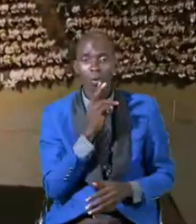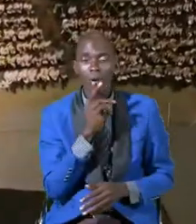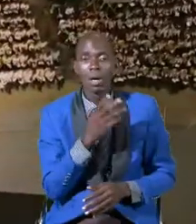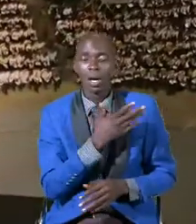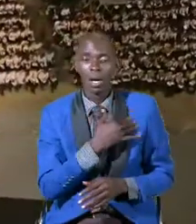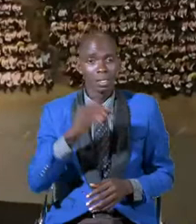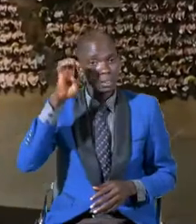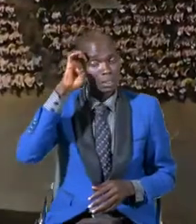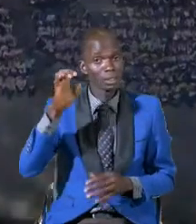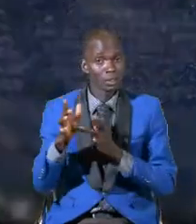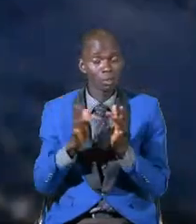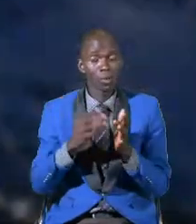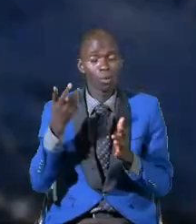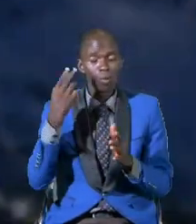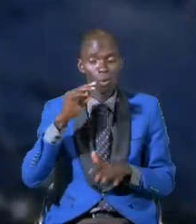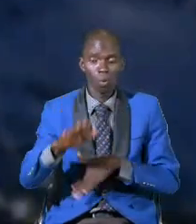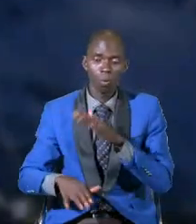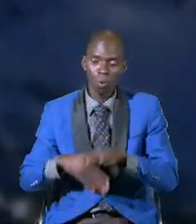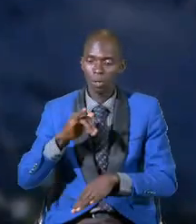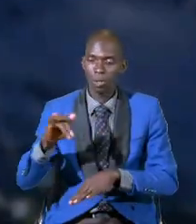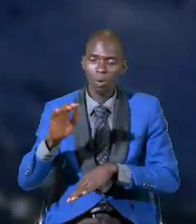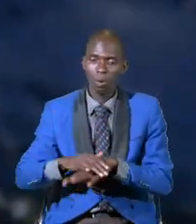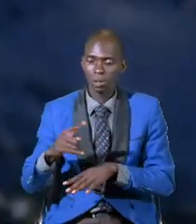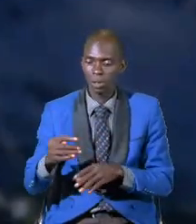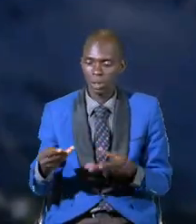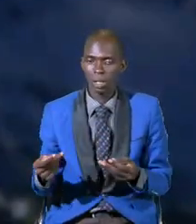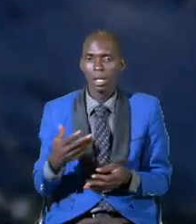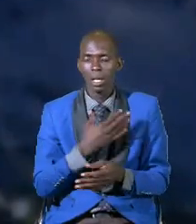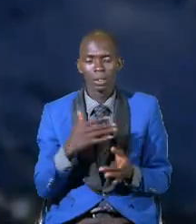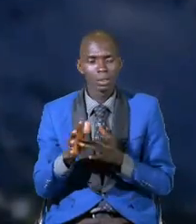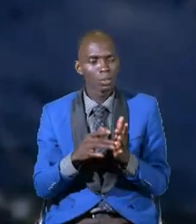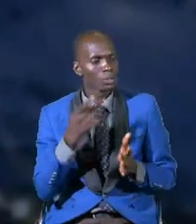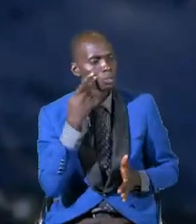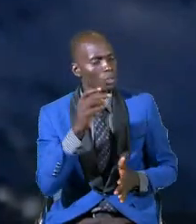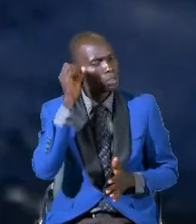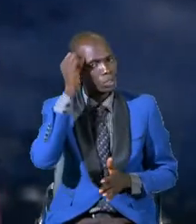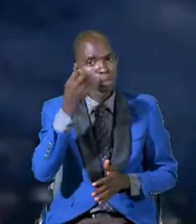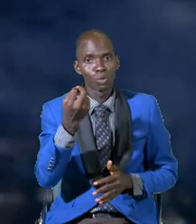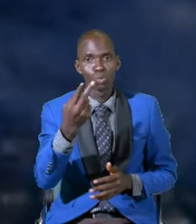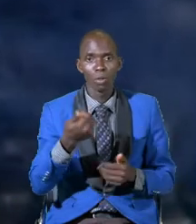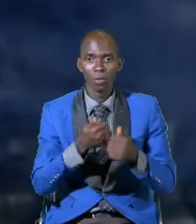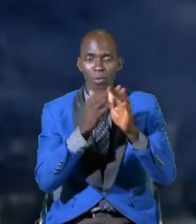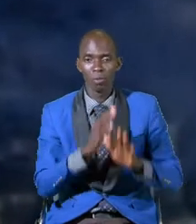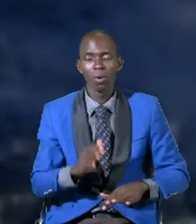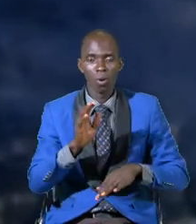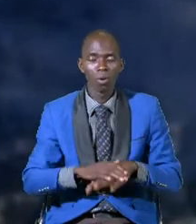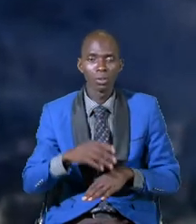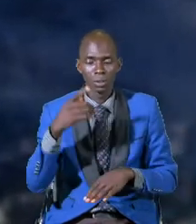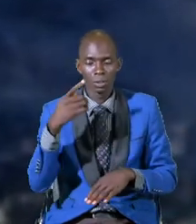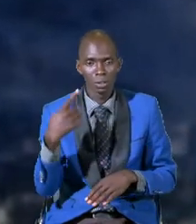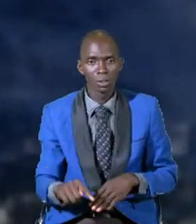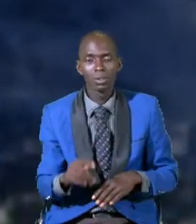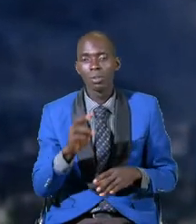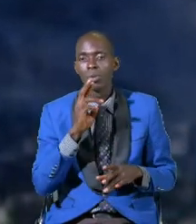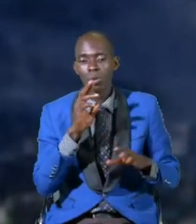land, and he saw the disciples on the sea. What did he do? Did he stand at the shore there crying,